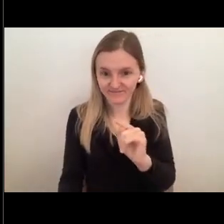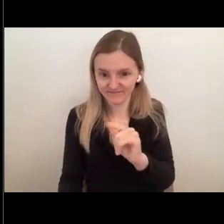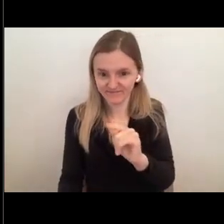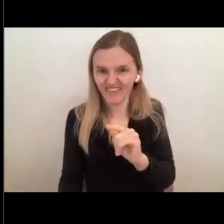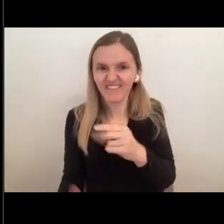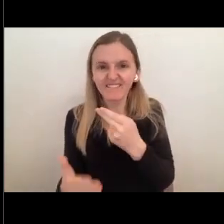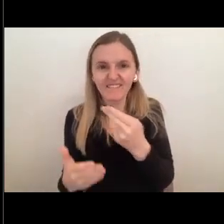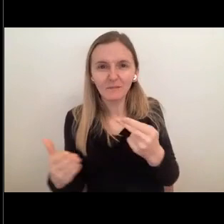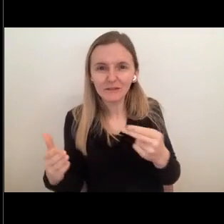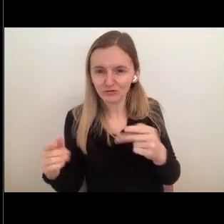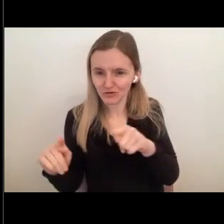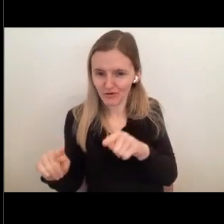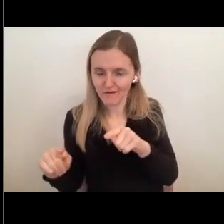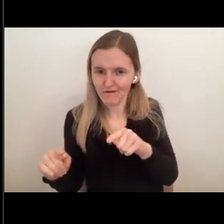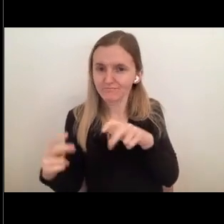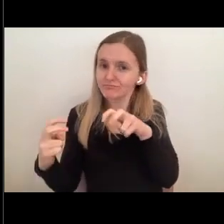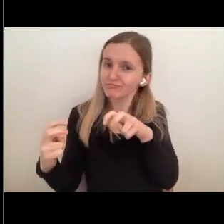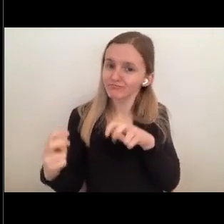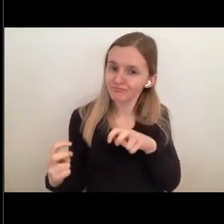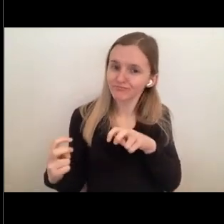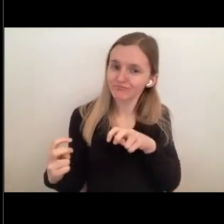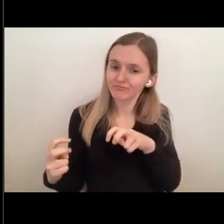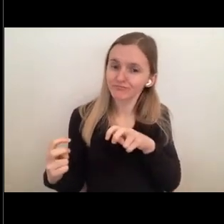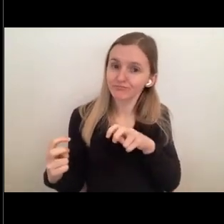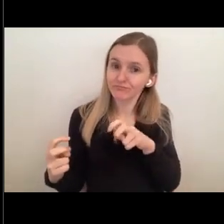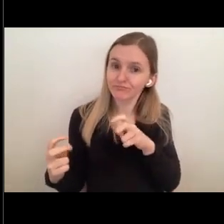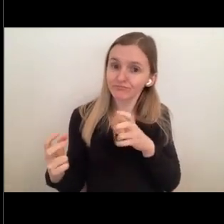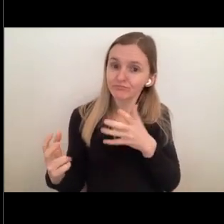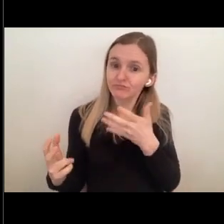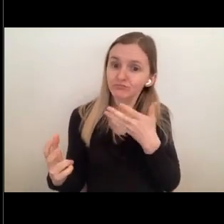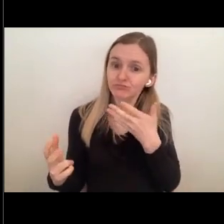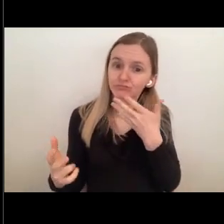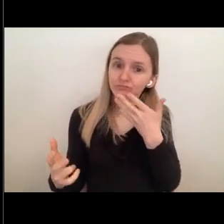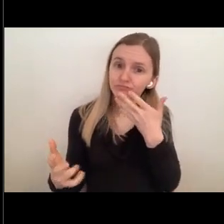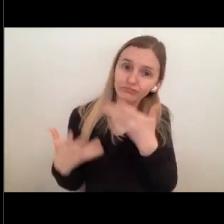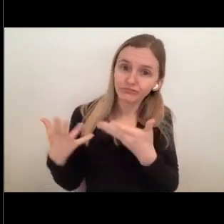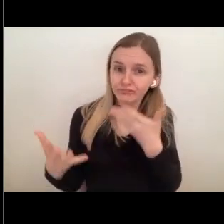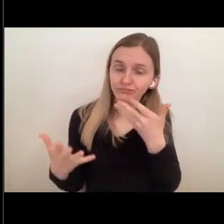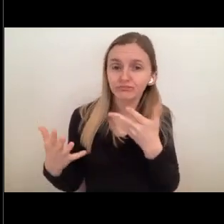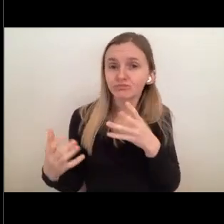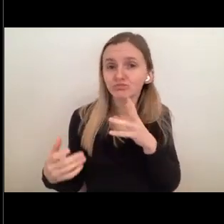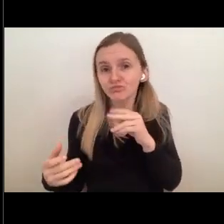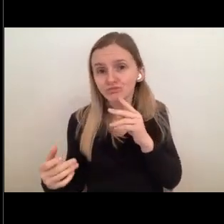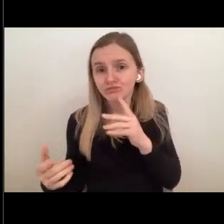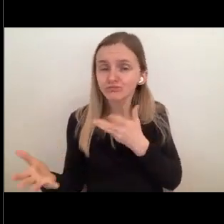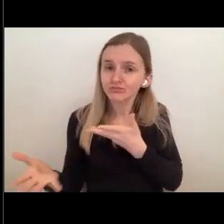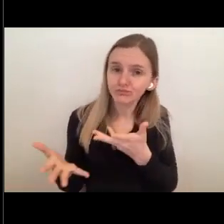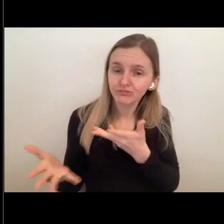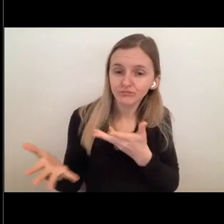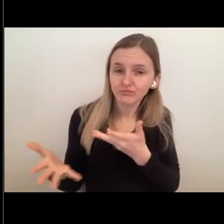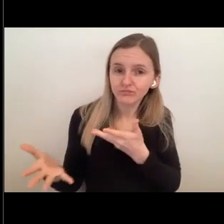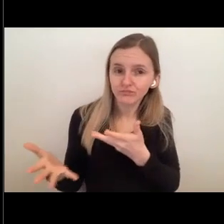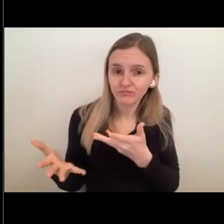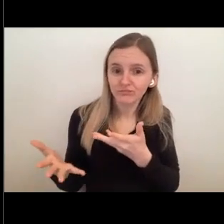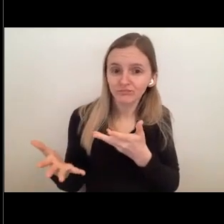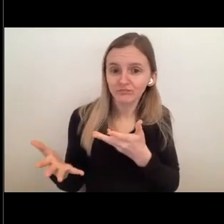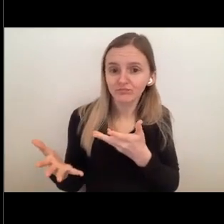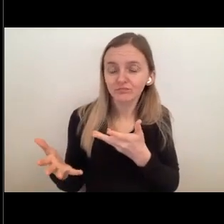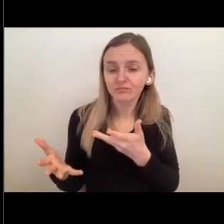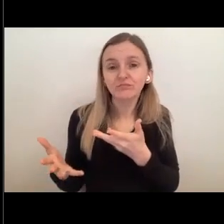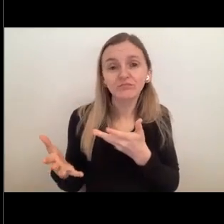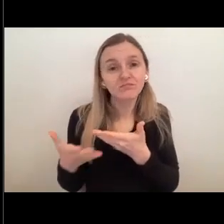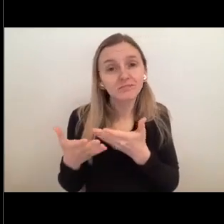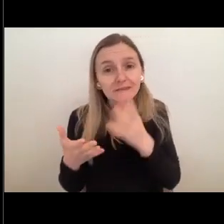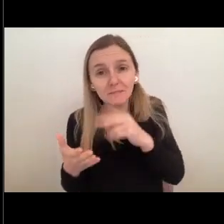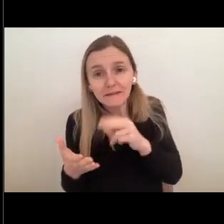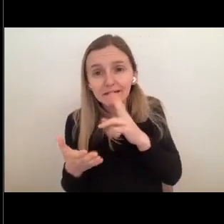somebody presenting the way that they're presenting, talking and using their speech, language and their